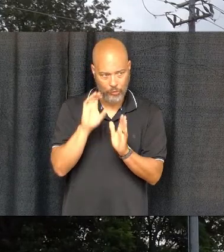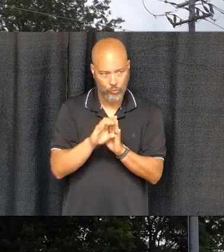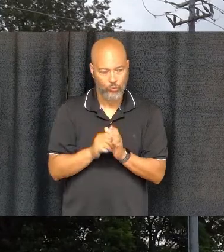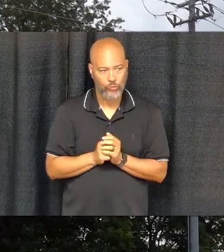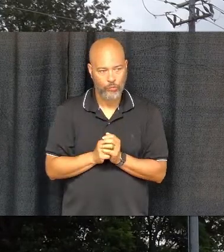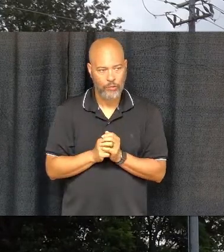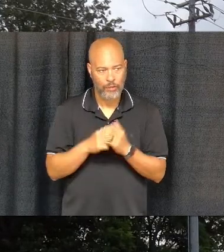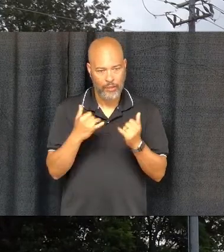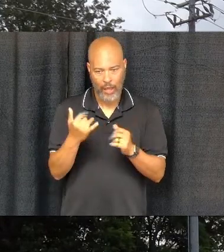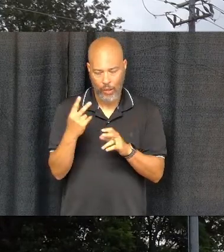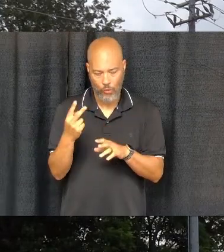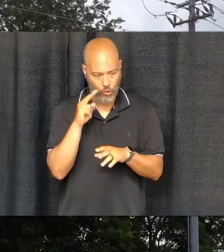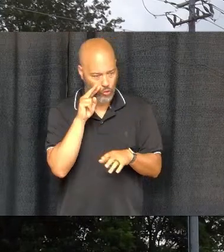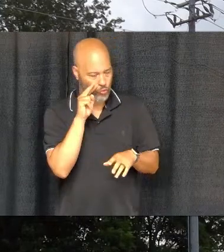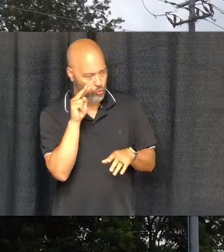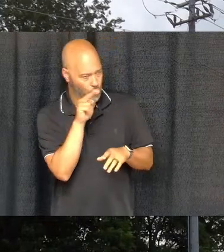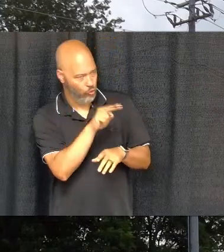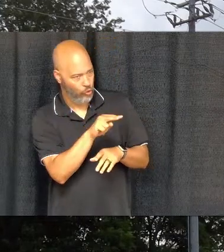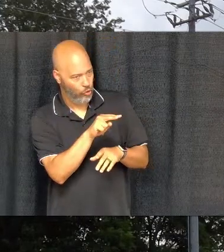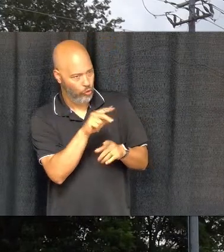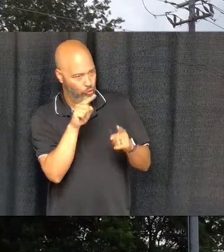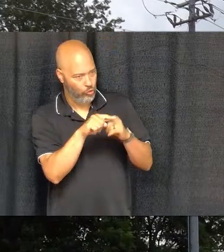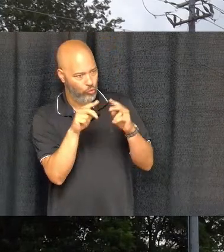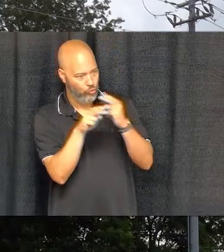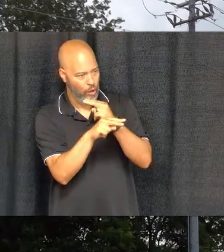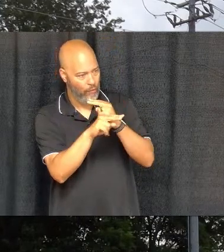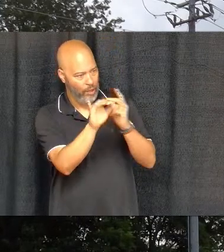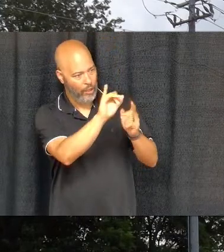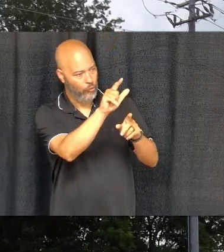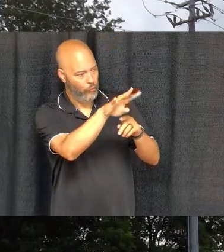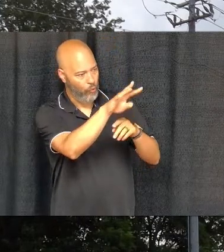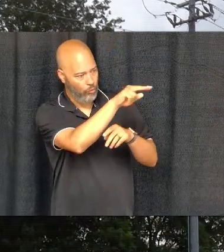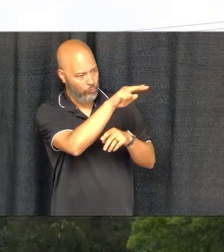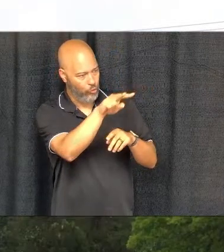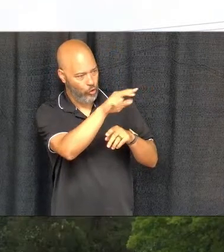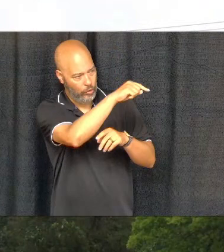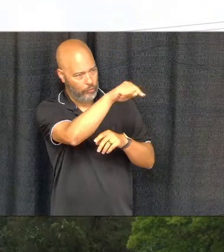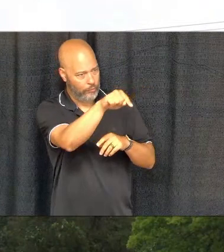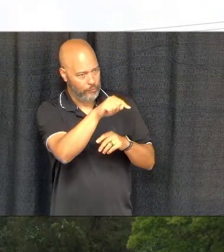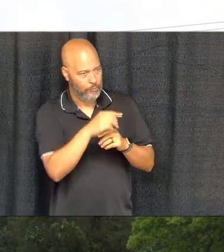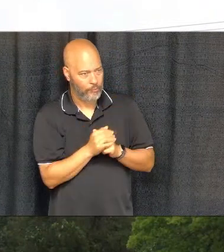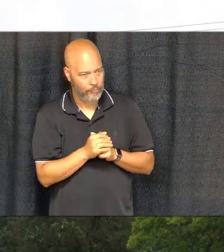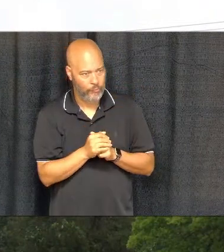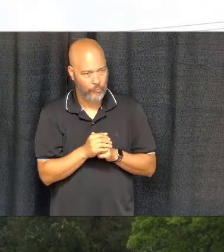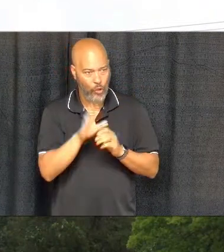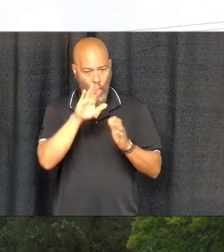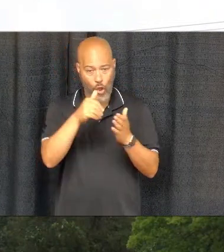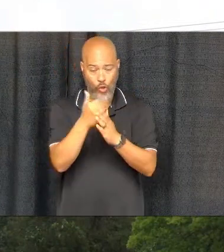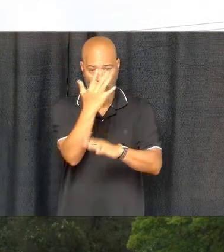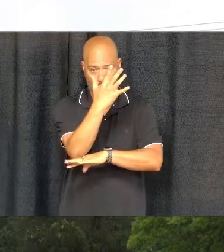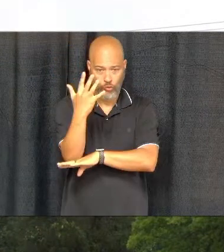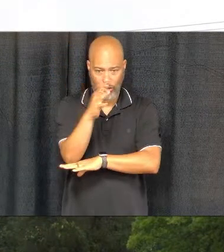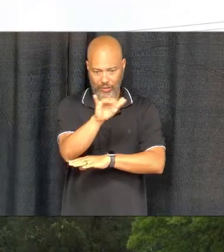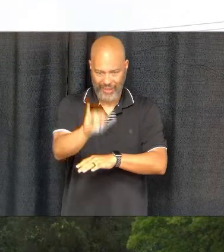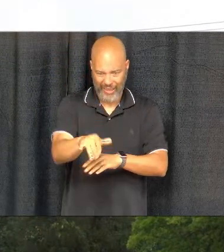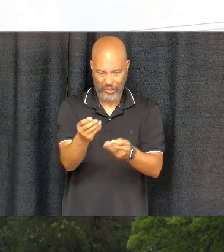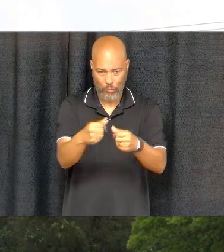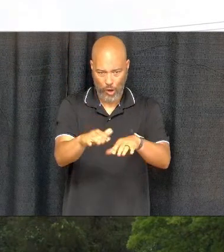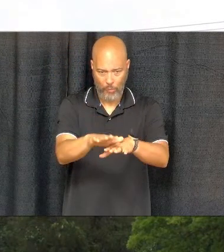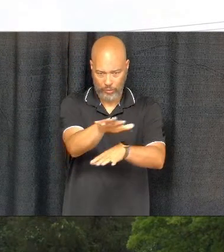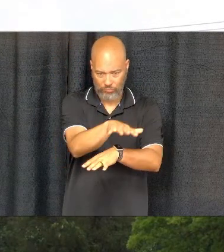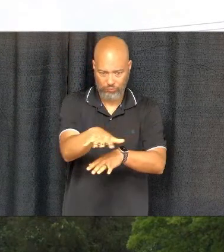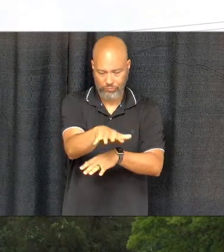And there you are looking back toward the interstate. So that the property that is, all the trees out there, that is the property in